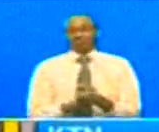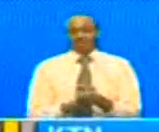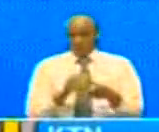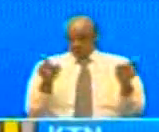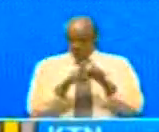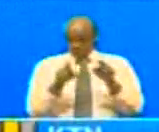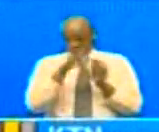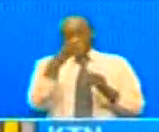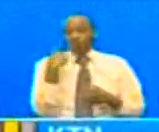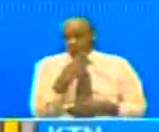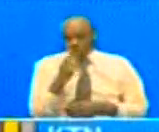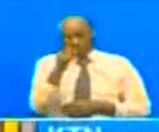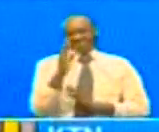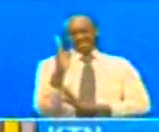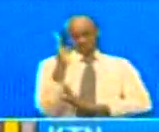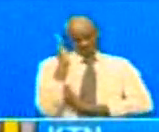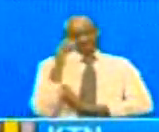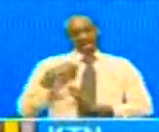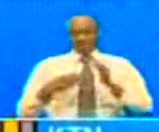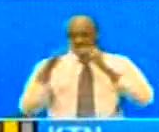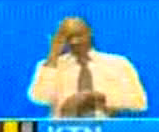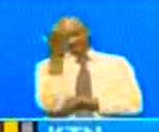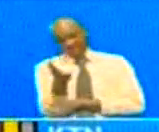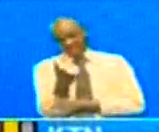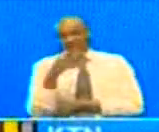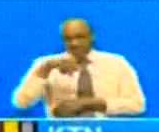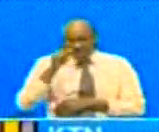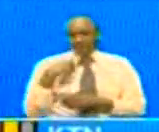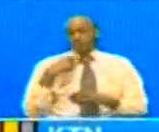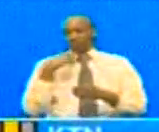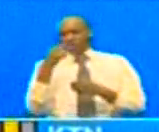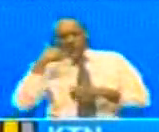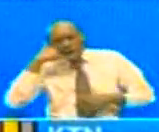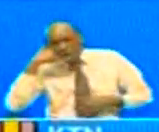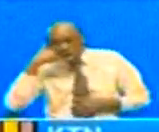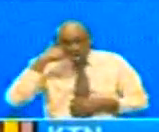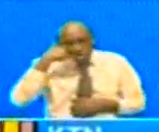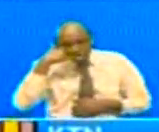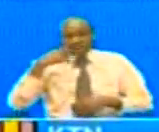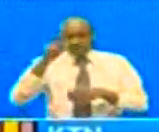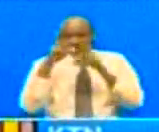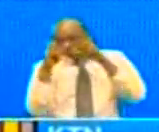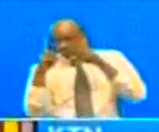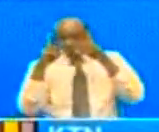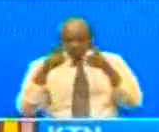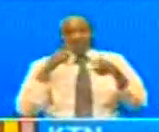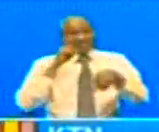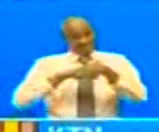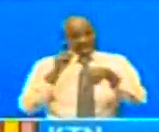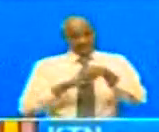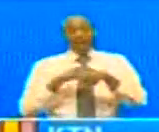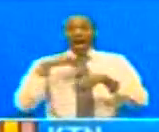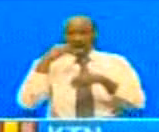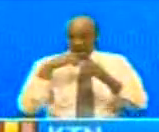in the dock was a security guard at the university, who was allegedly seen making several phone calls and taking photographs after the university